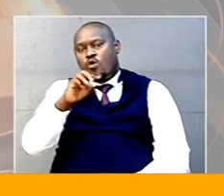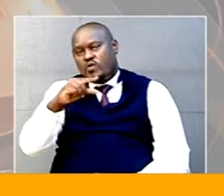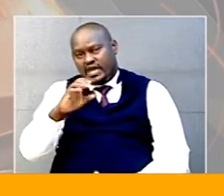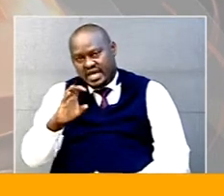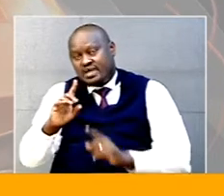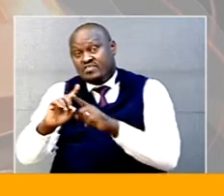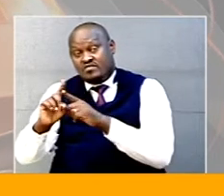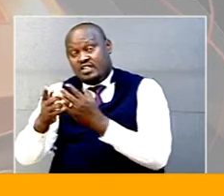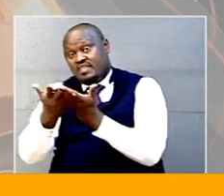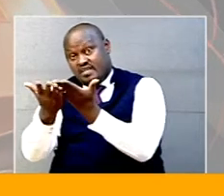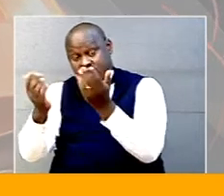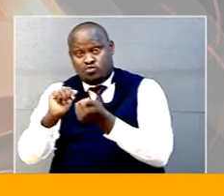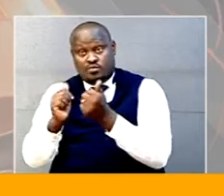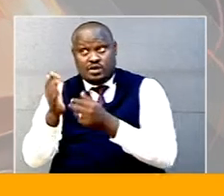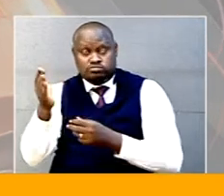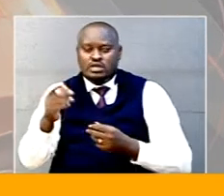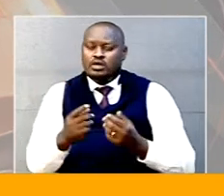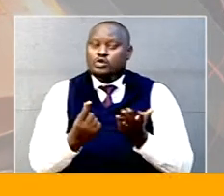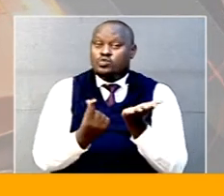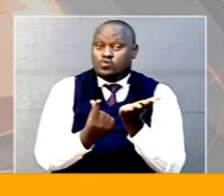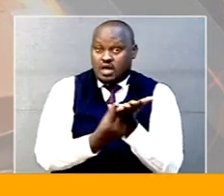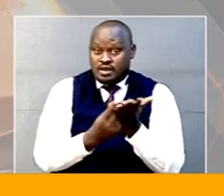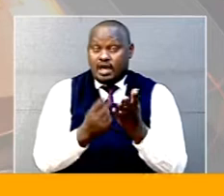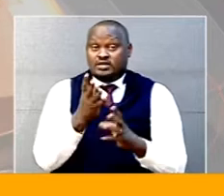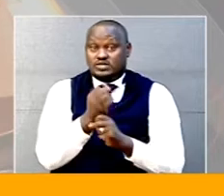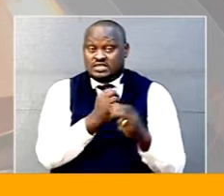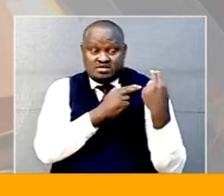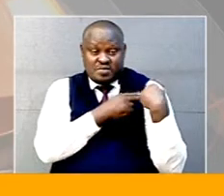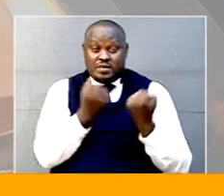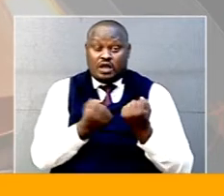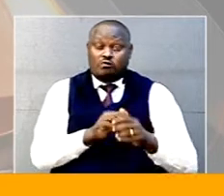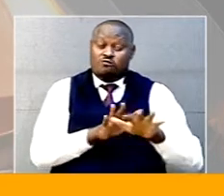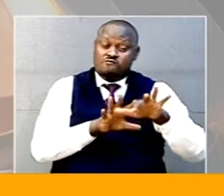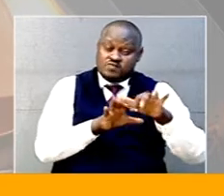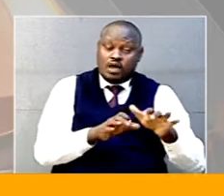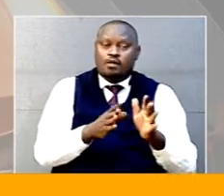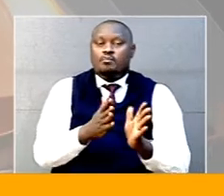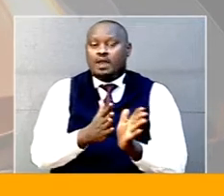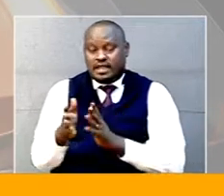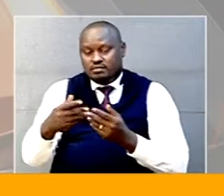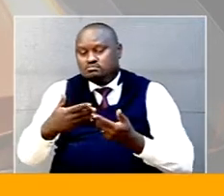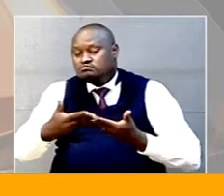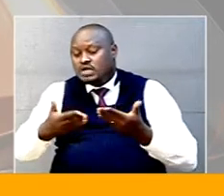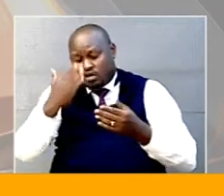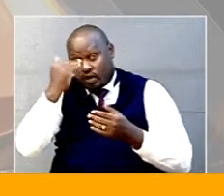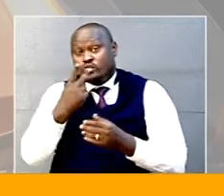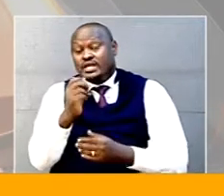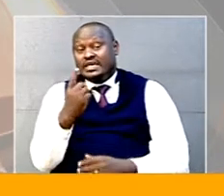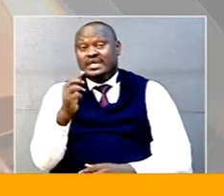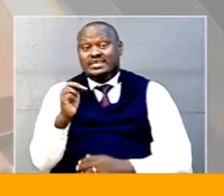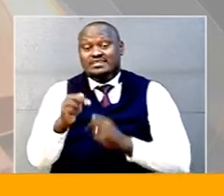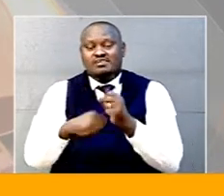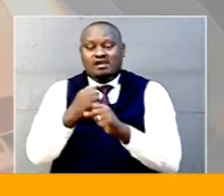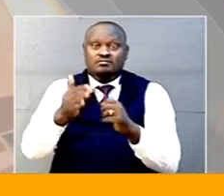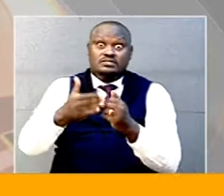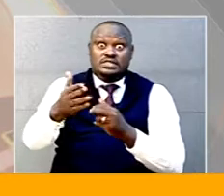The Uganda Motorsport Federation highlights more safety trainings in races before the commencement of the 2018 rally